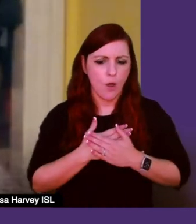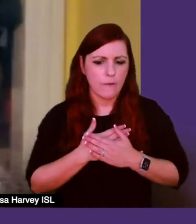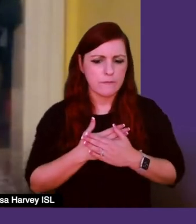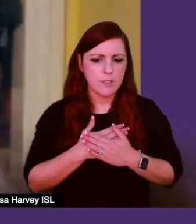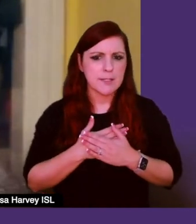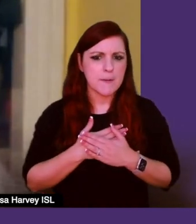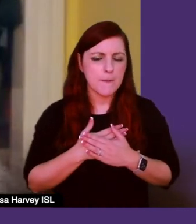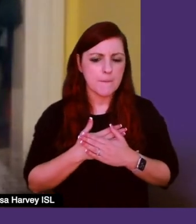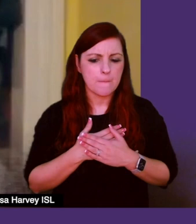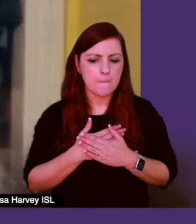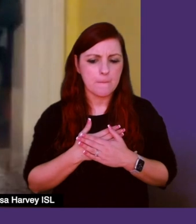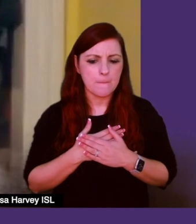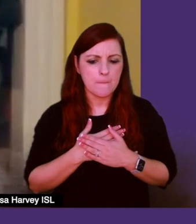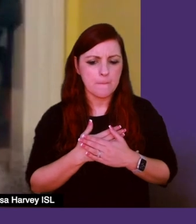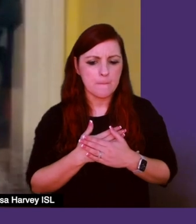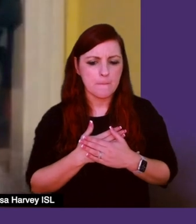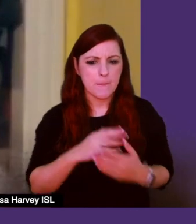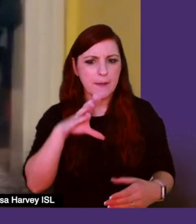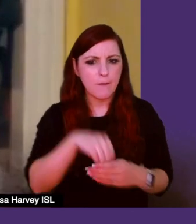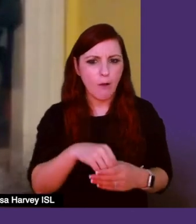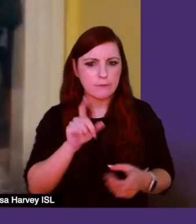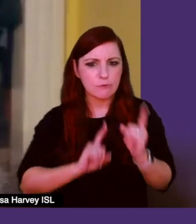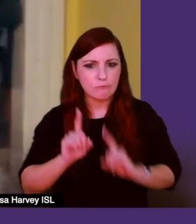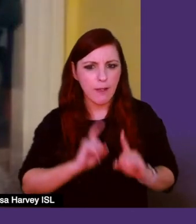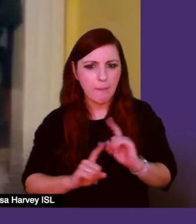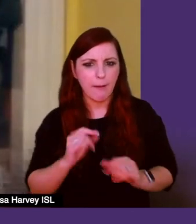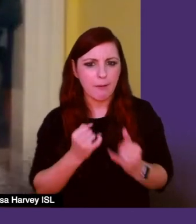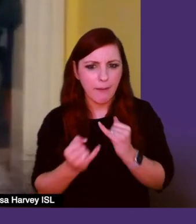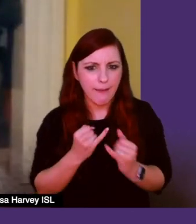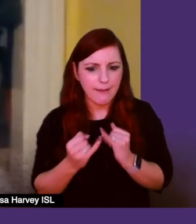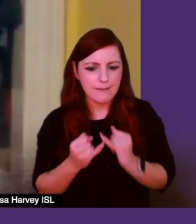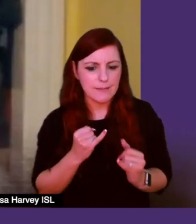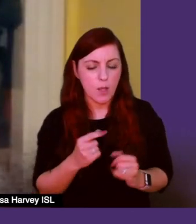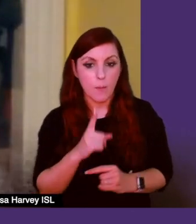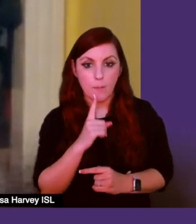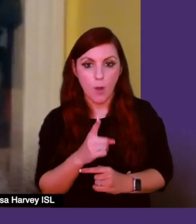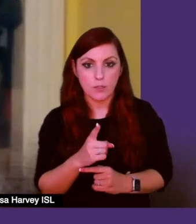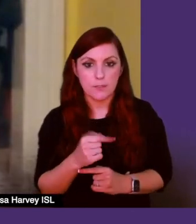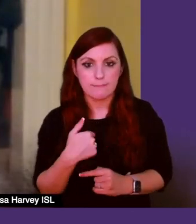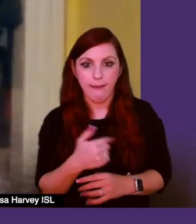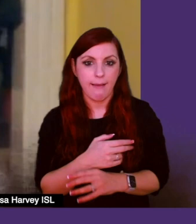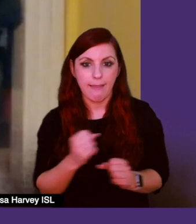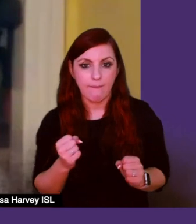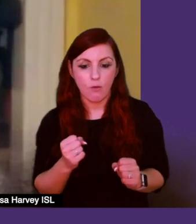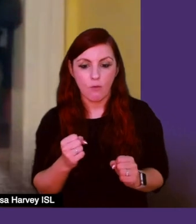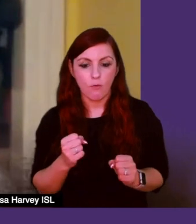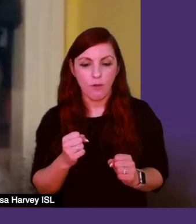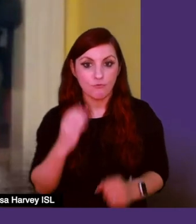loved to be in plays. but I